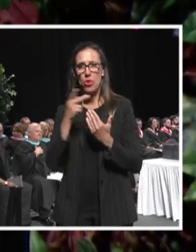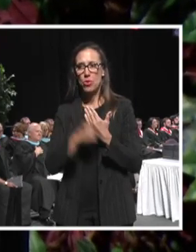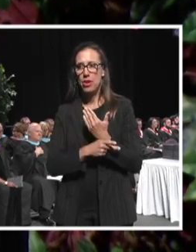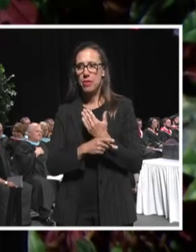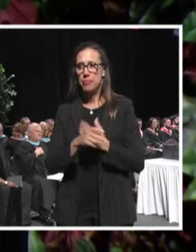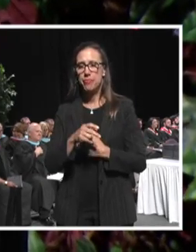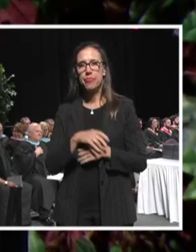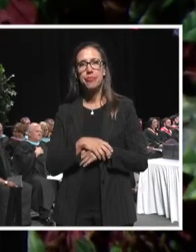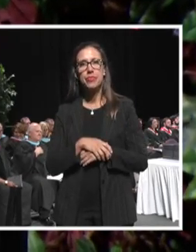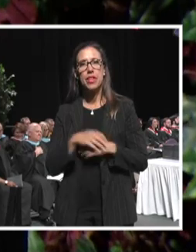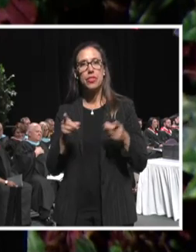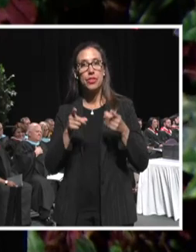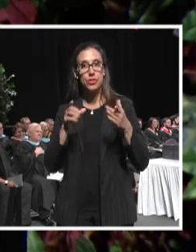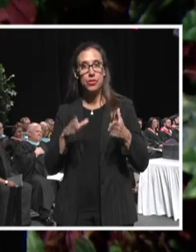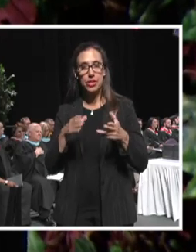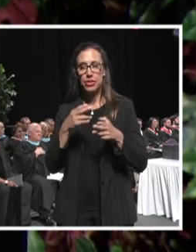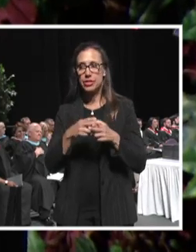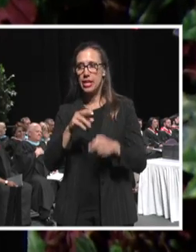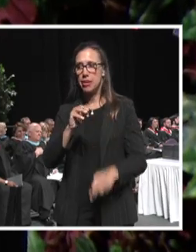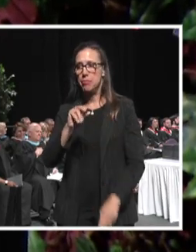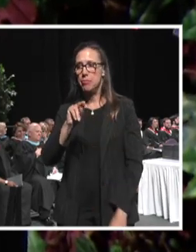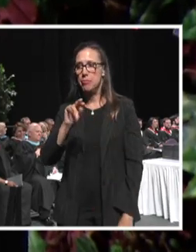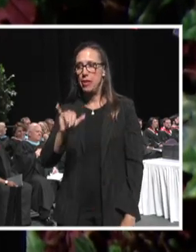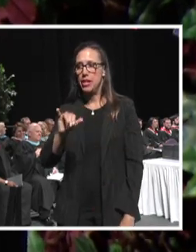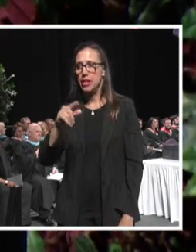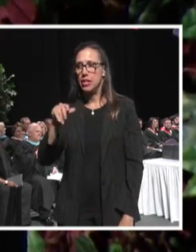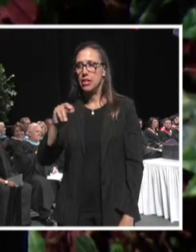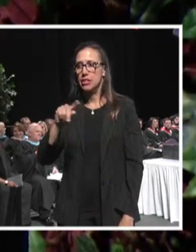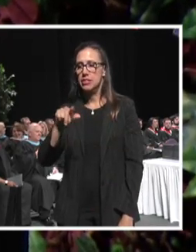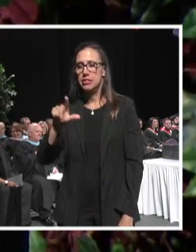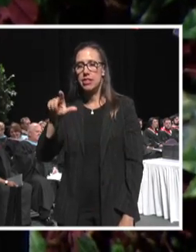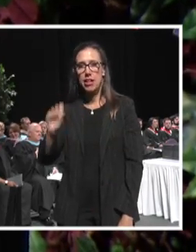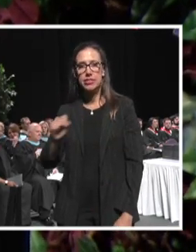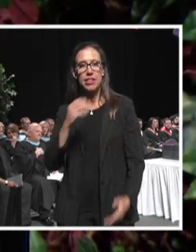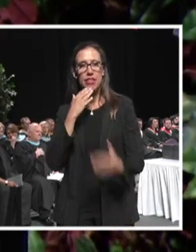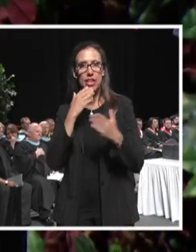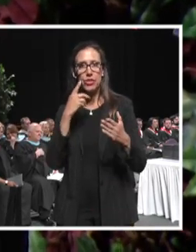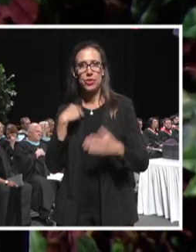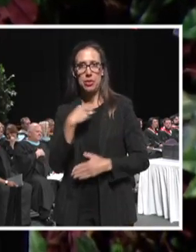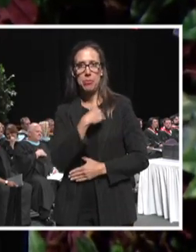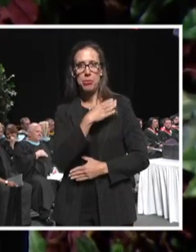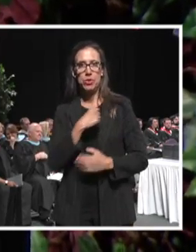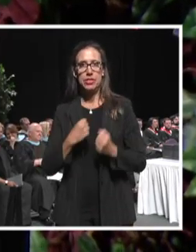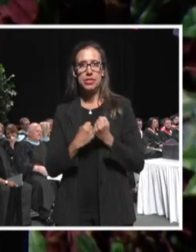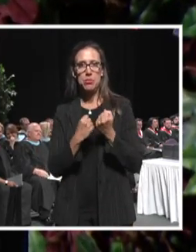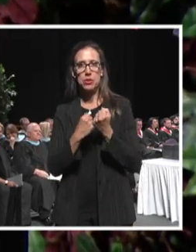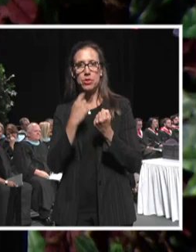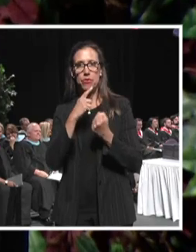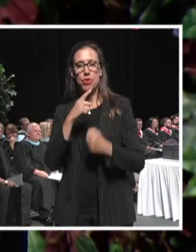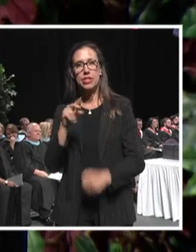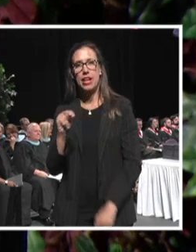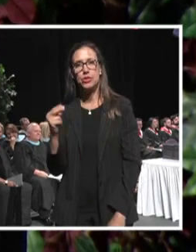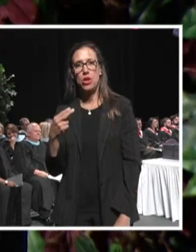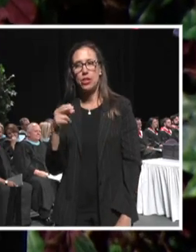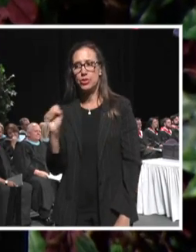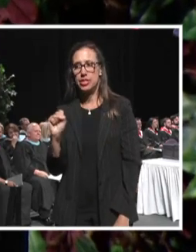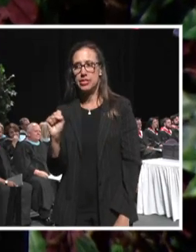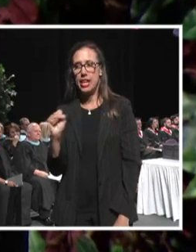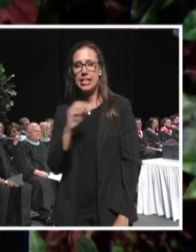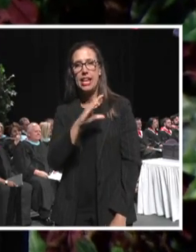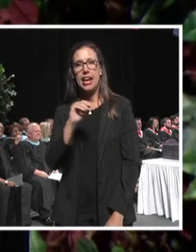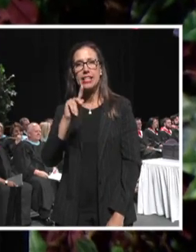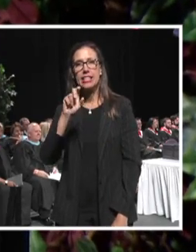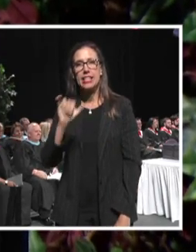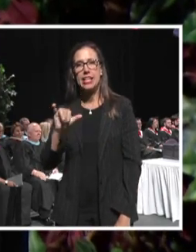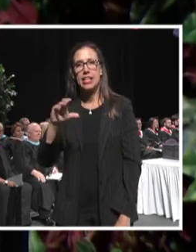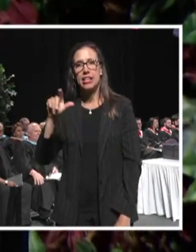The band is under the direction of Manny Gonzalez. Thanks to the members and sponsors of the National Honor Society and Key Club